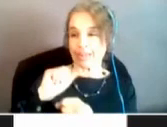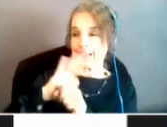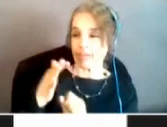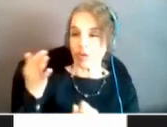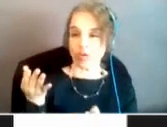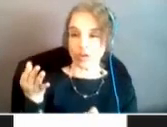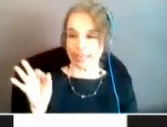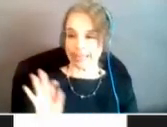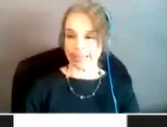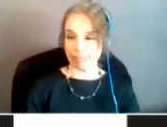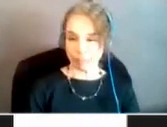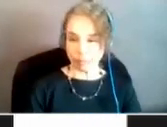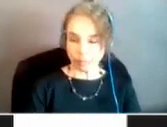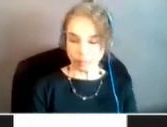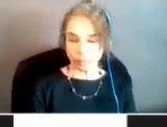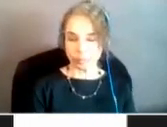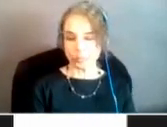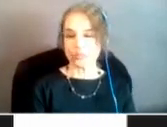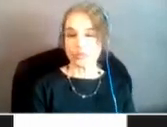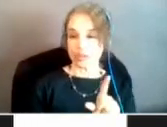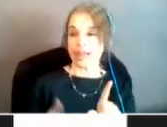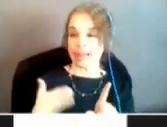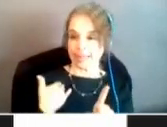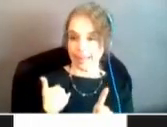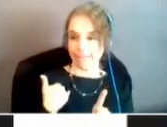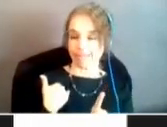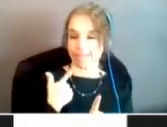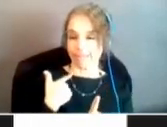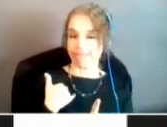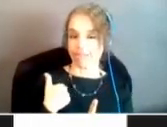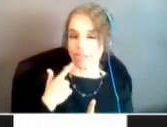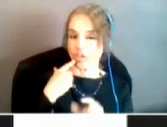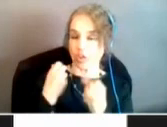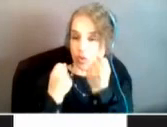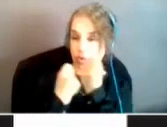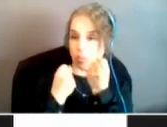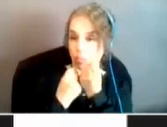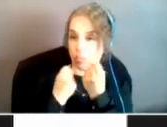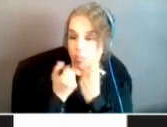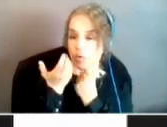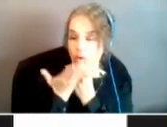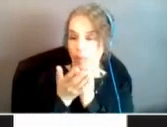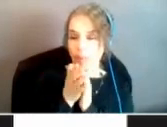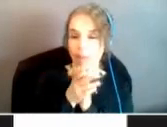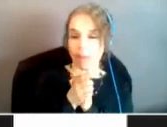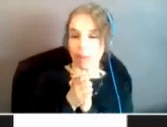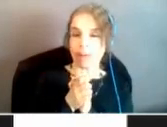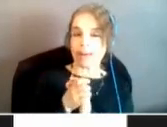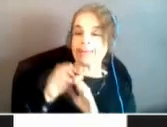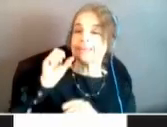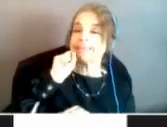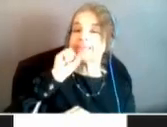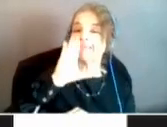COVID-19. So we do have some support there. Let's see, Senior Center